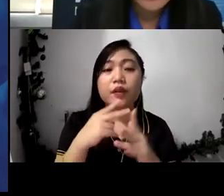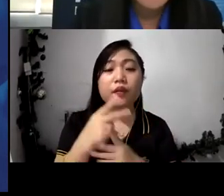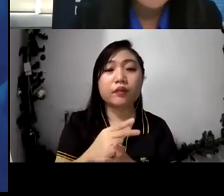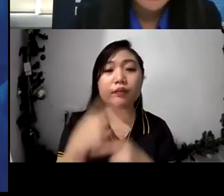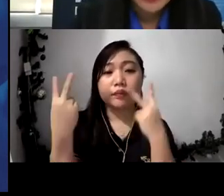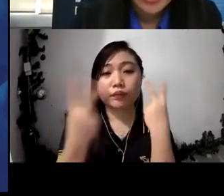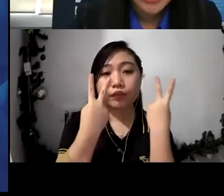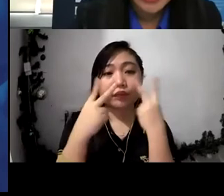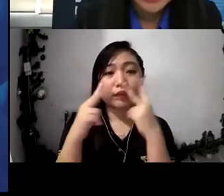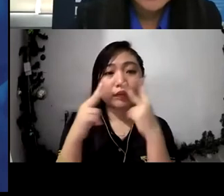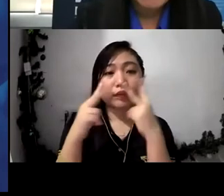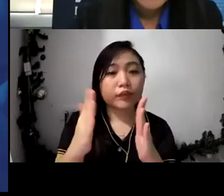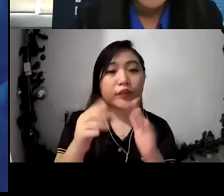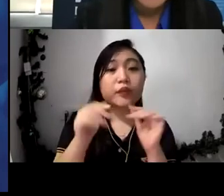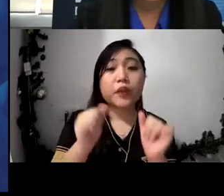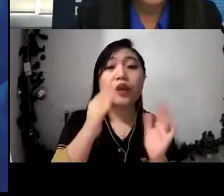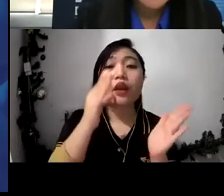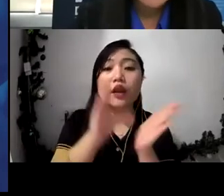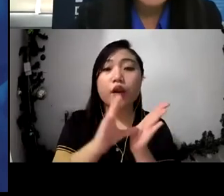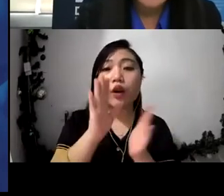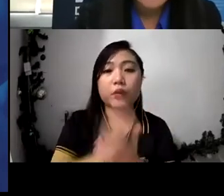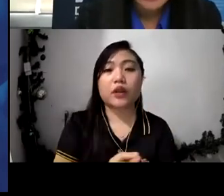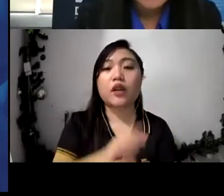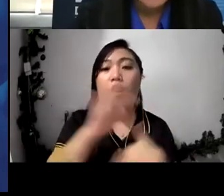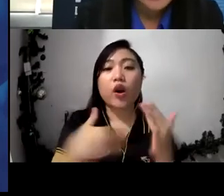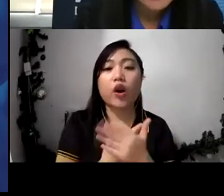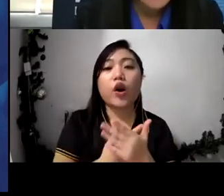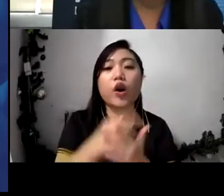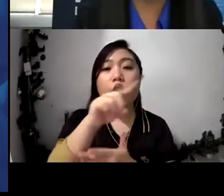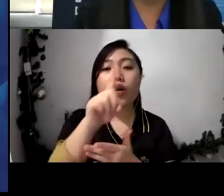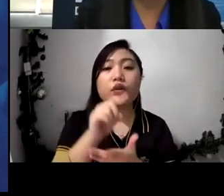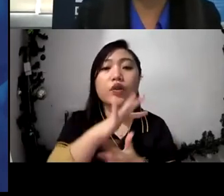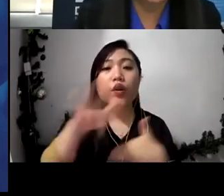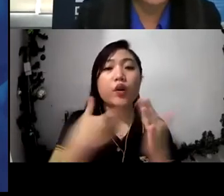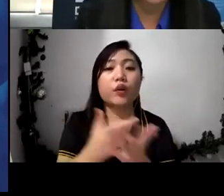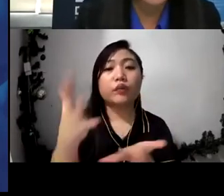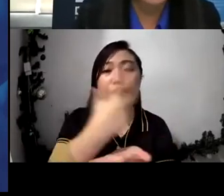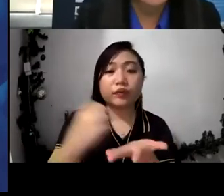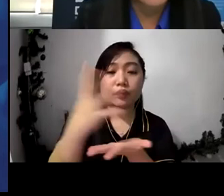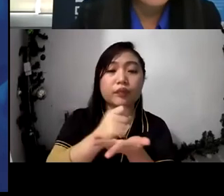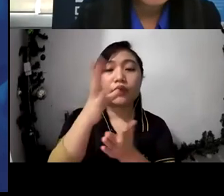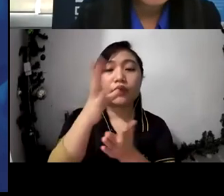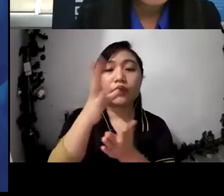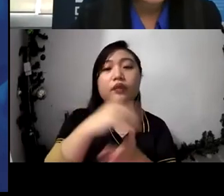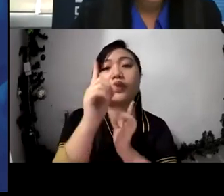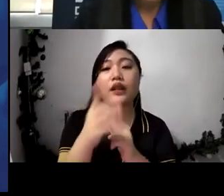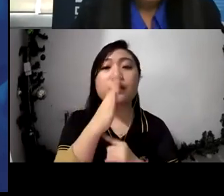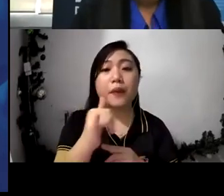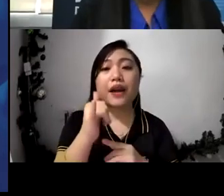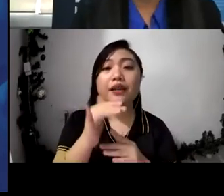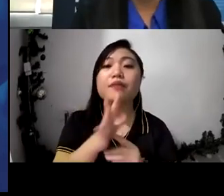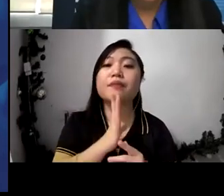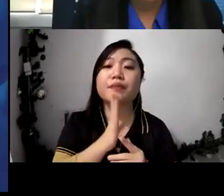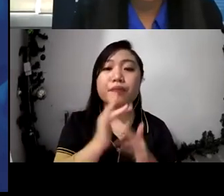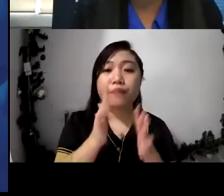just comment your questions. All questions will be consolidated and answered by our speaker at